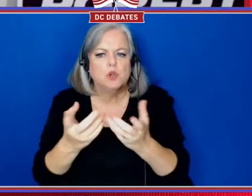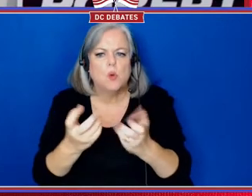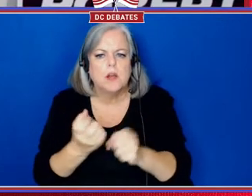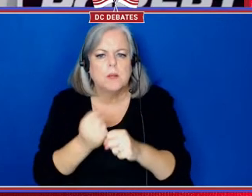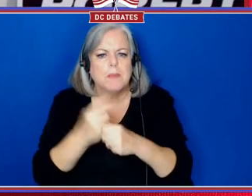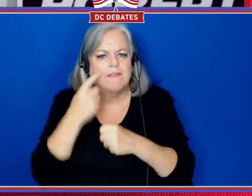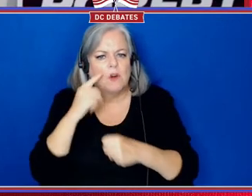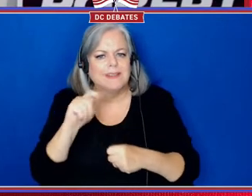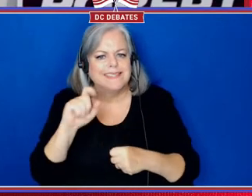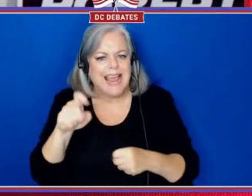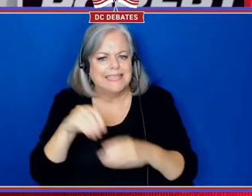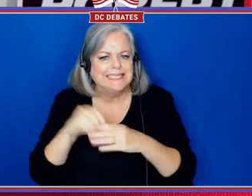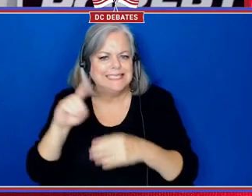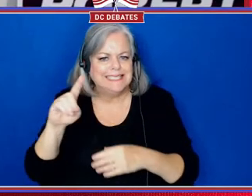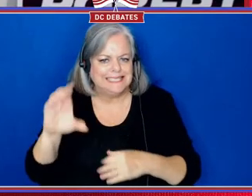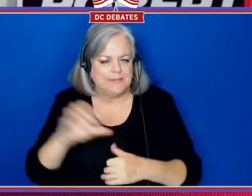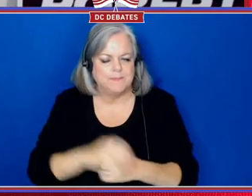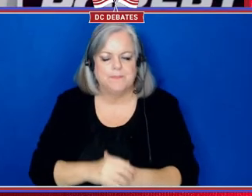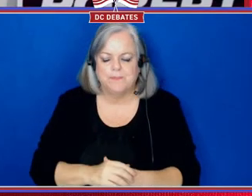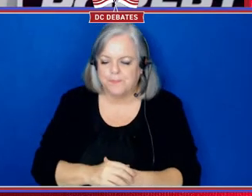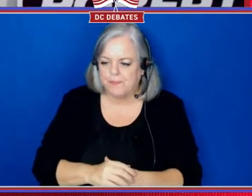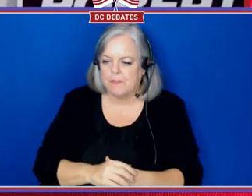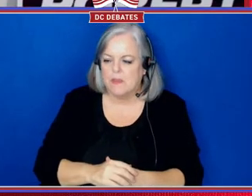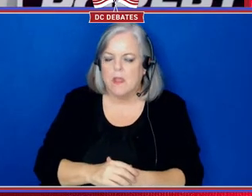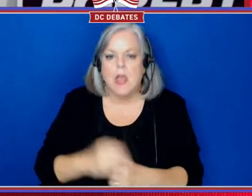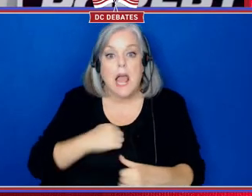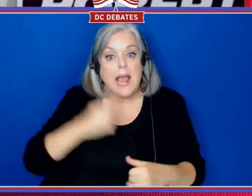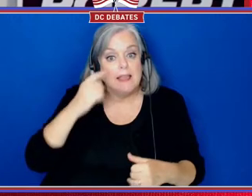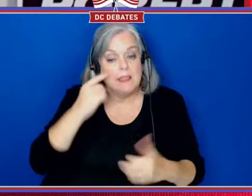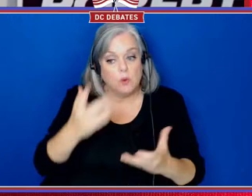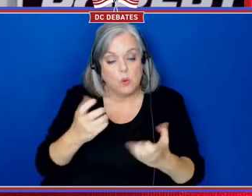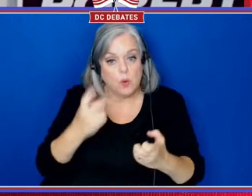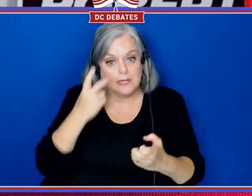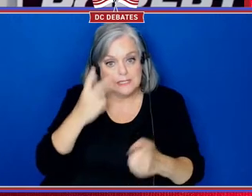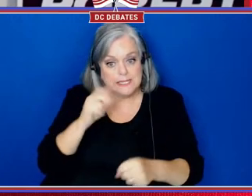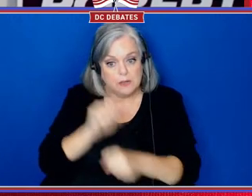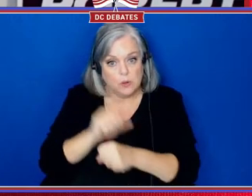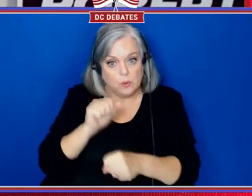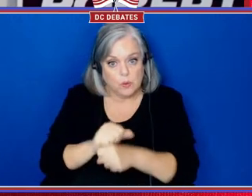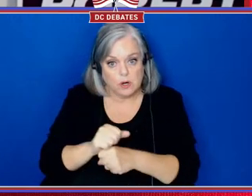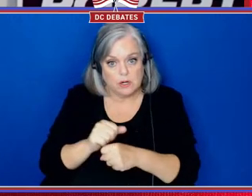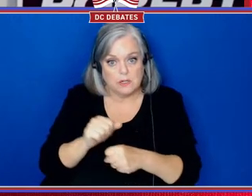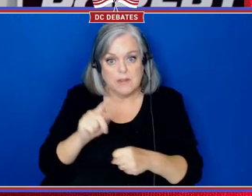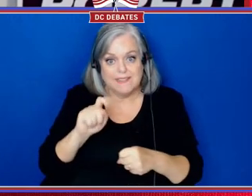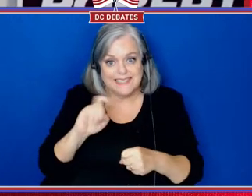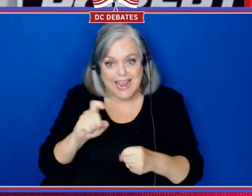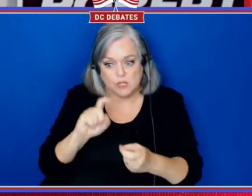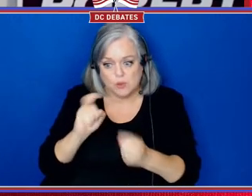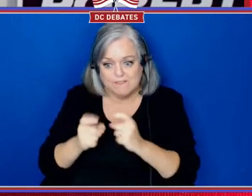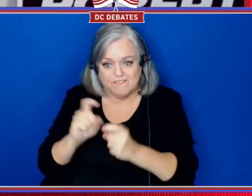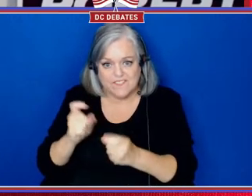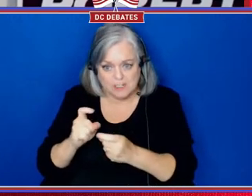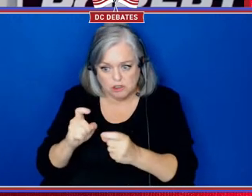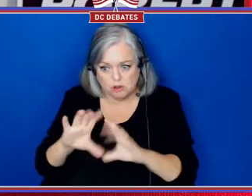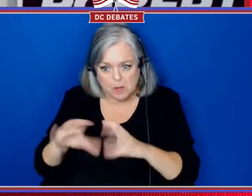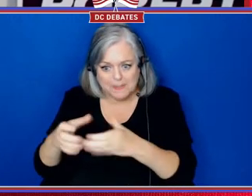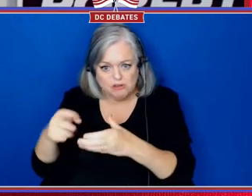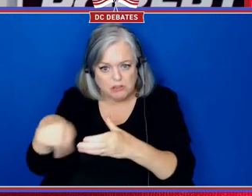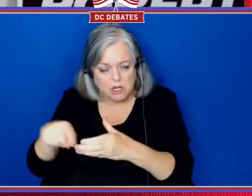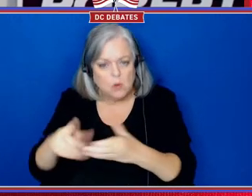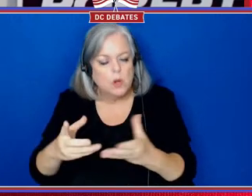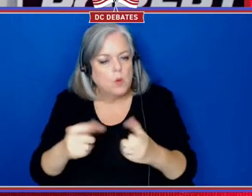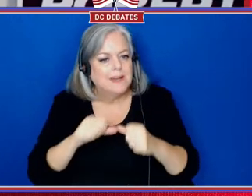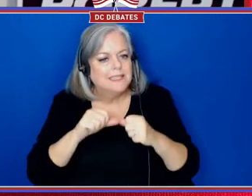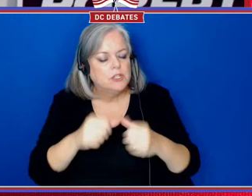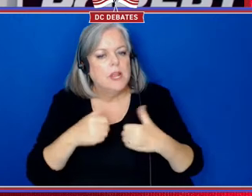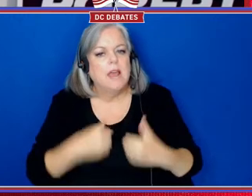I think that we want to see the work of the Tax Revision Commission. We want to continue to have the most progressive tax